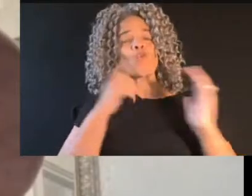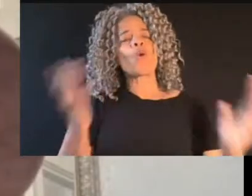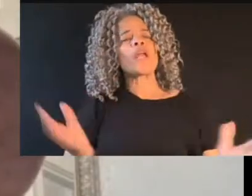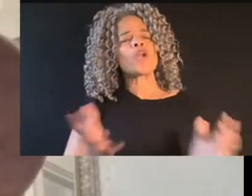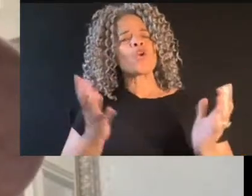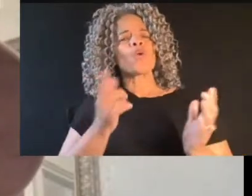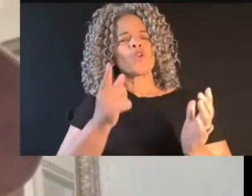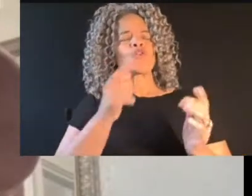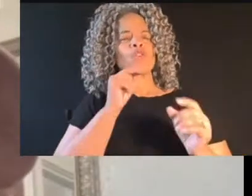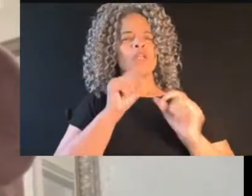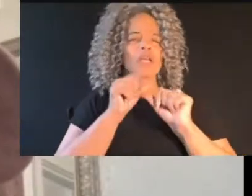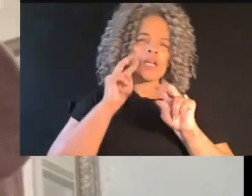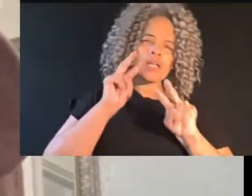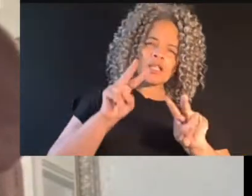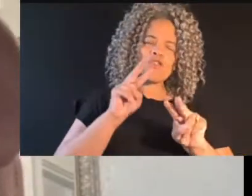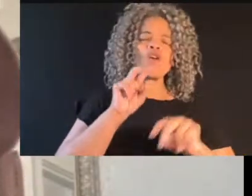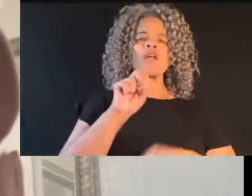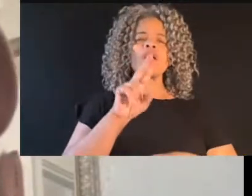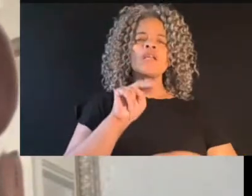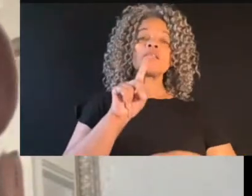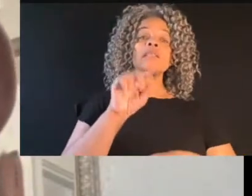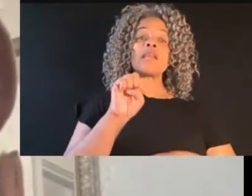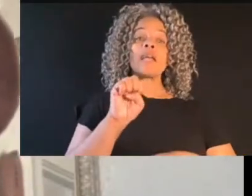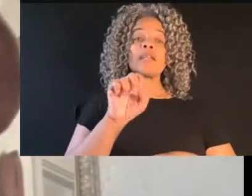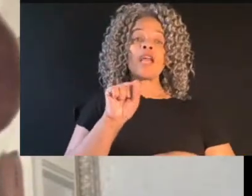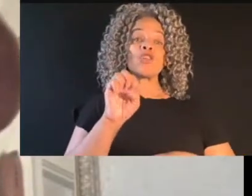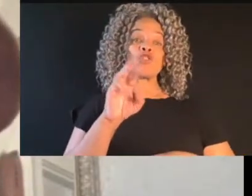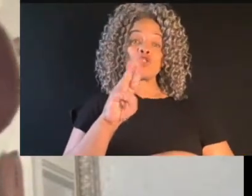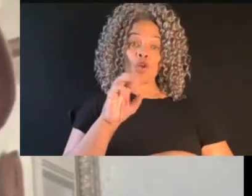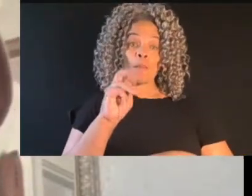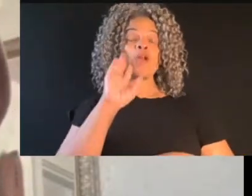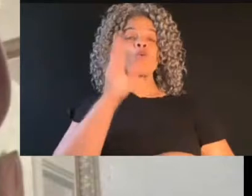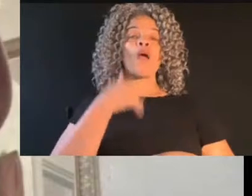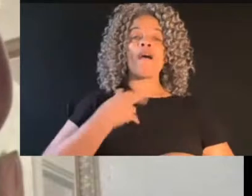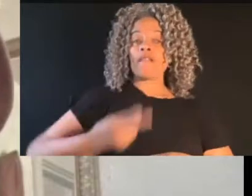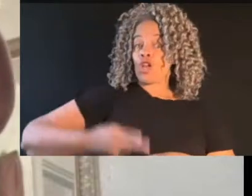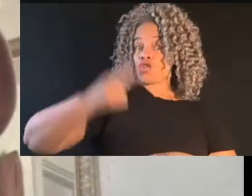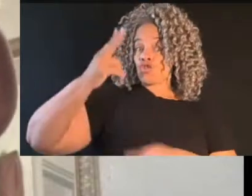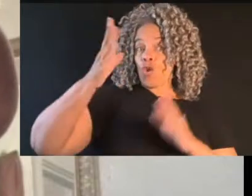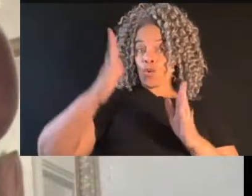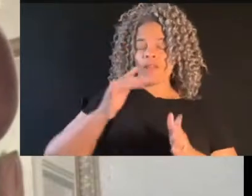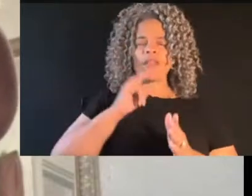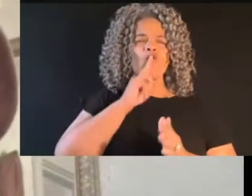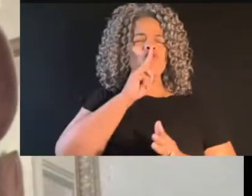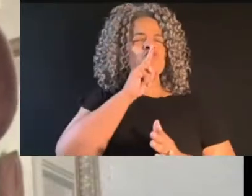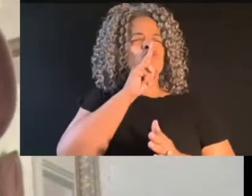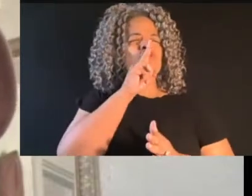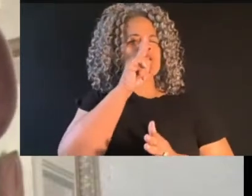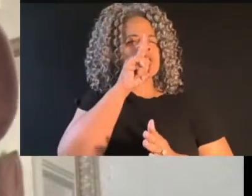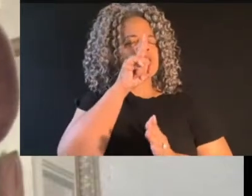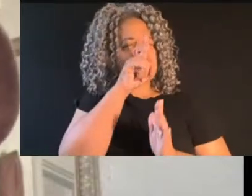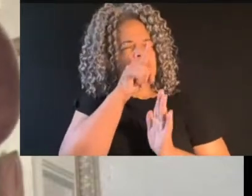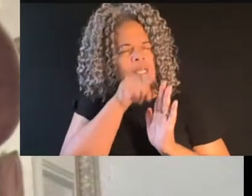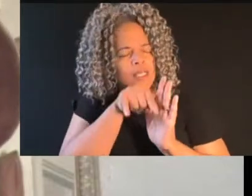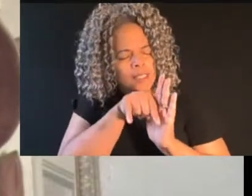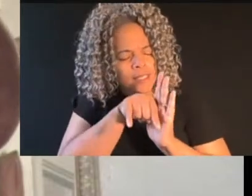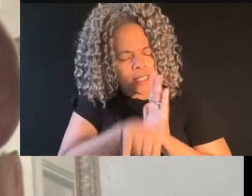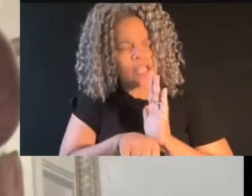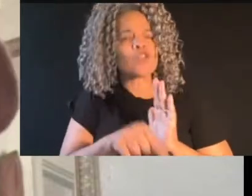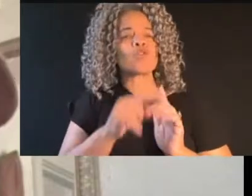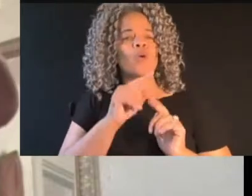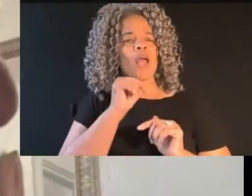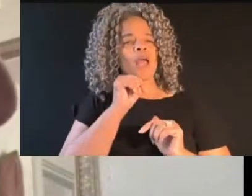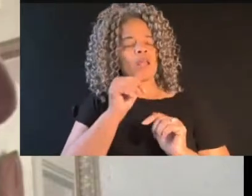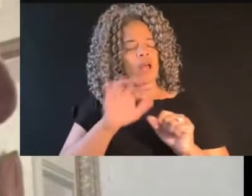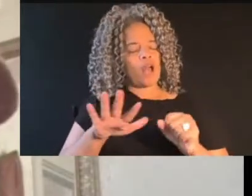to tune in to Sunday sermons, because we're going to have historians that are really digging into and unearthing a